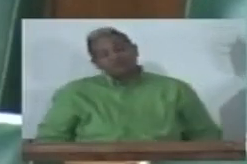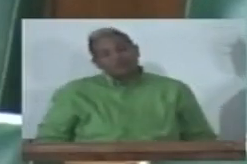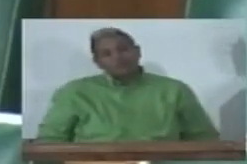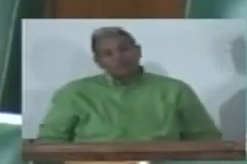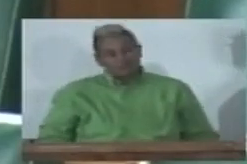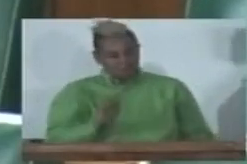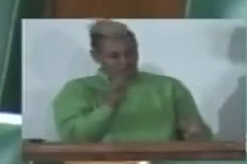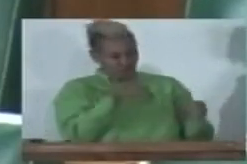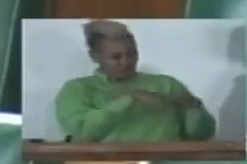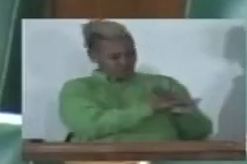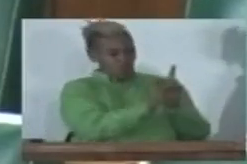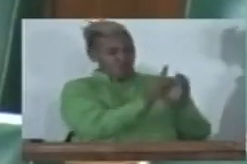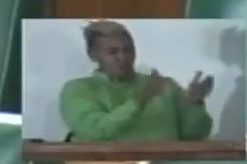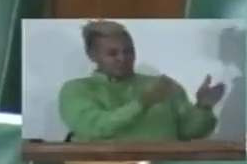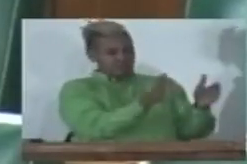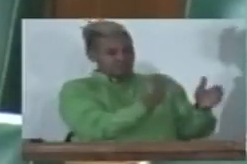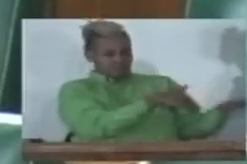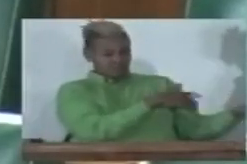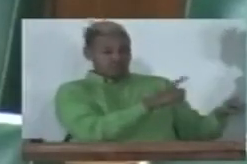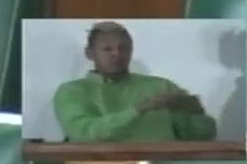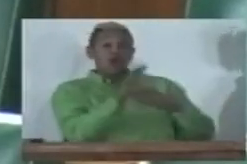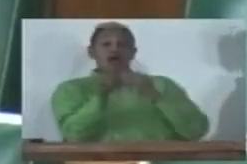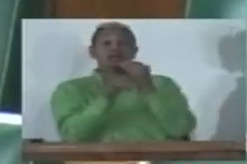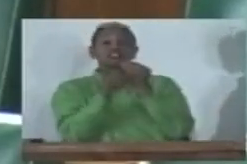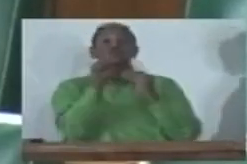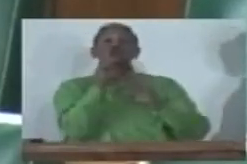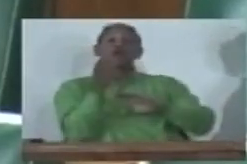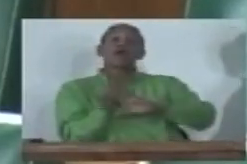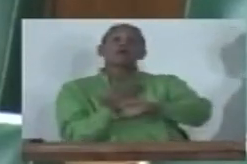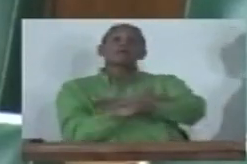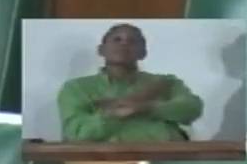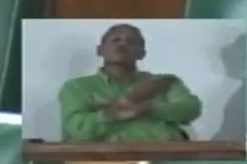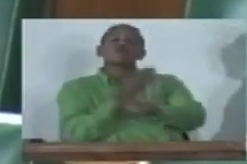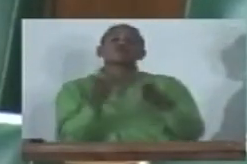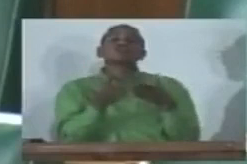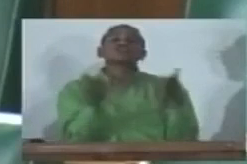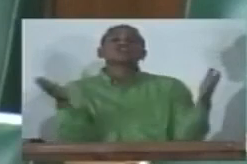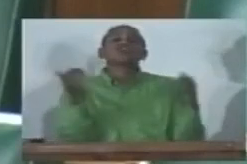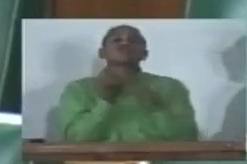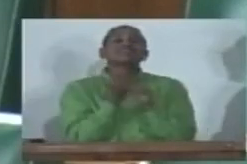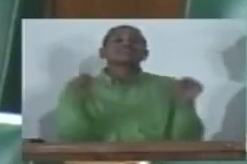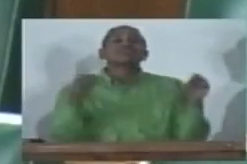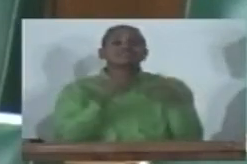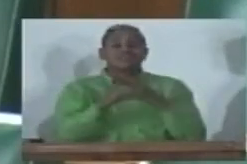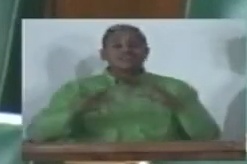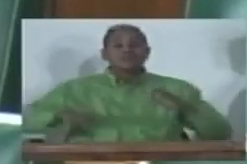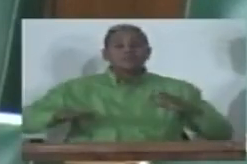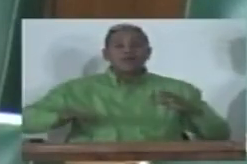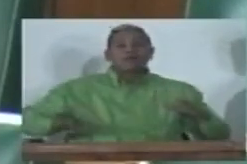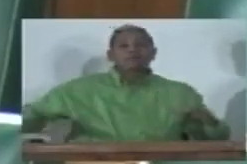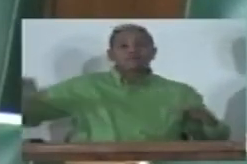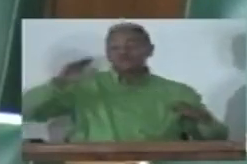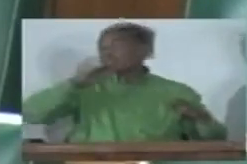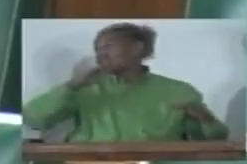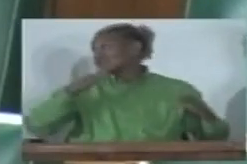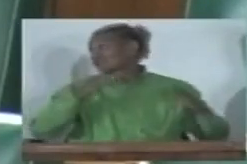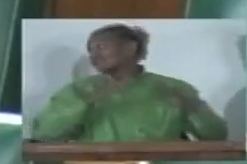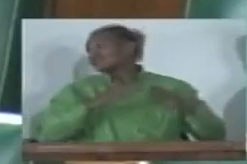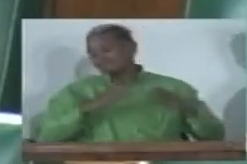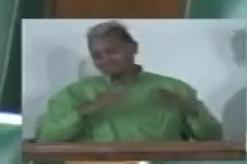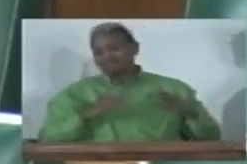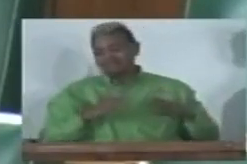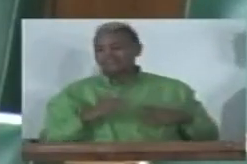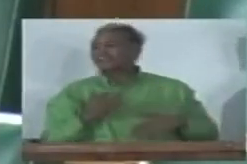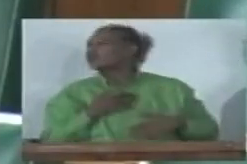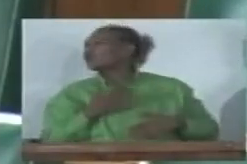But listen to this one. Improve general safety within the Parliamentary House by